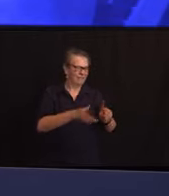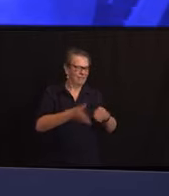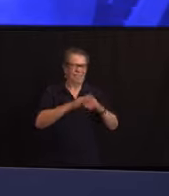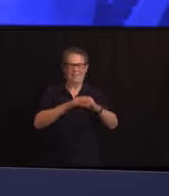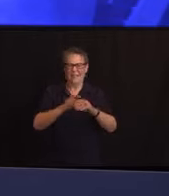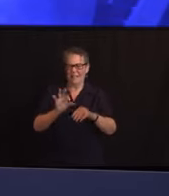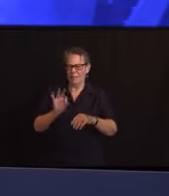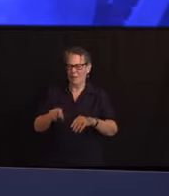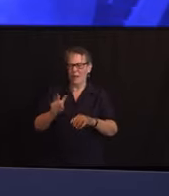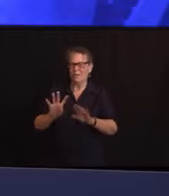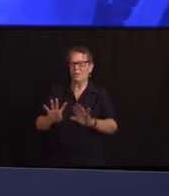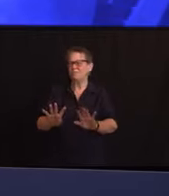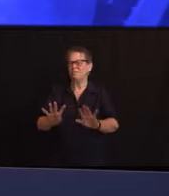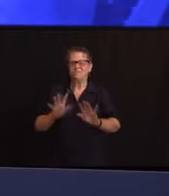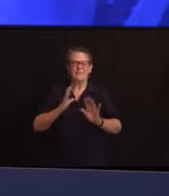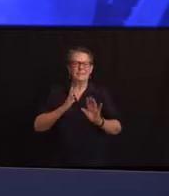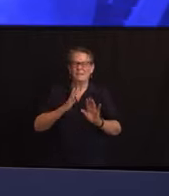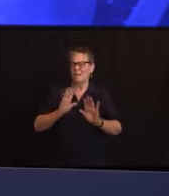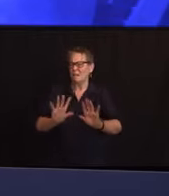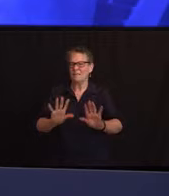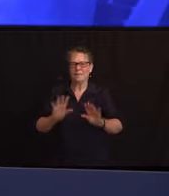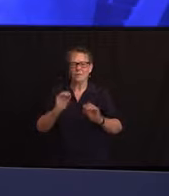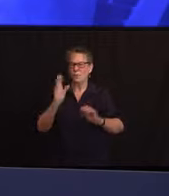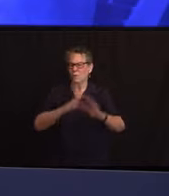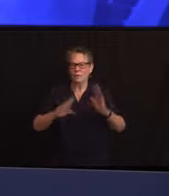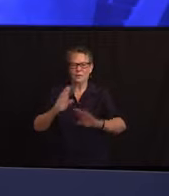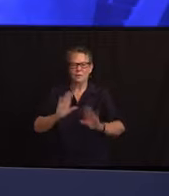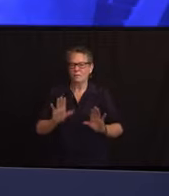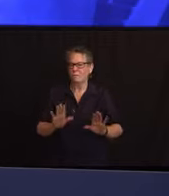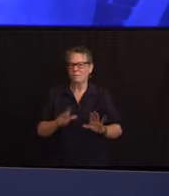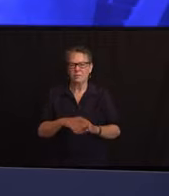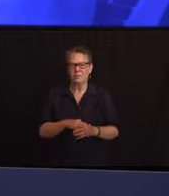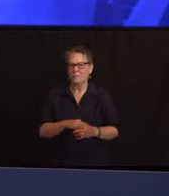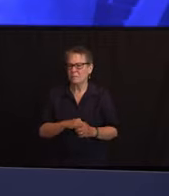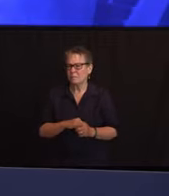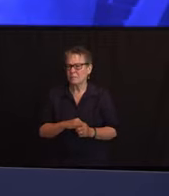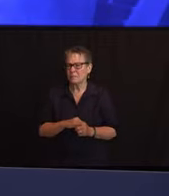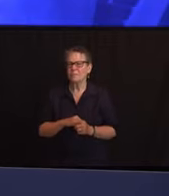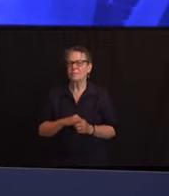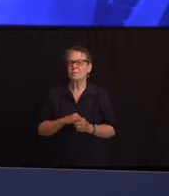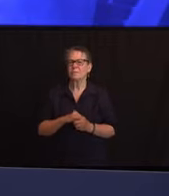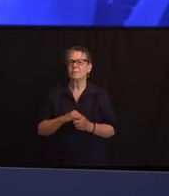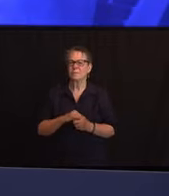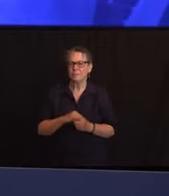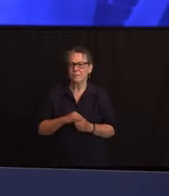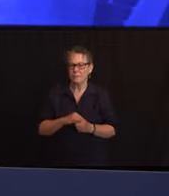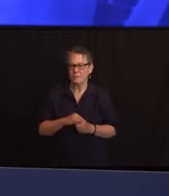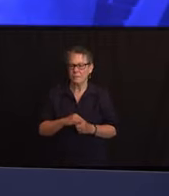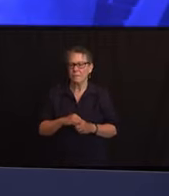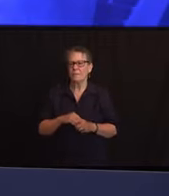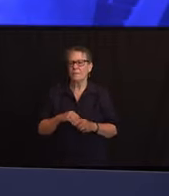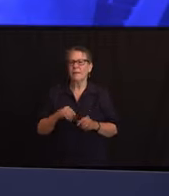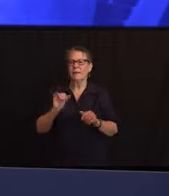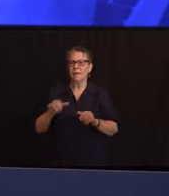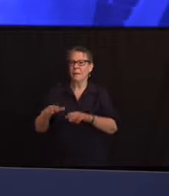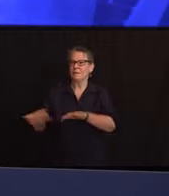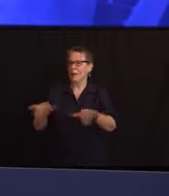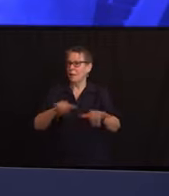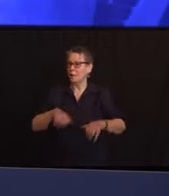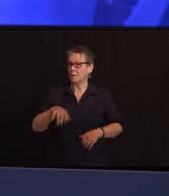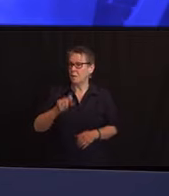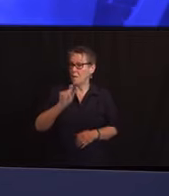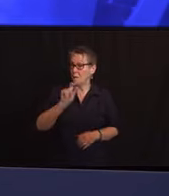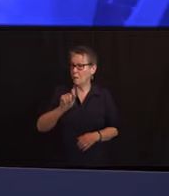based on 1 day today, is 0.67. obviously we want the RT to remain